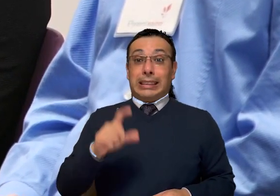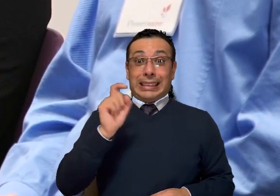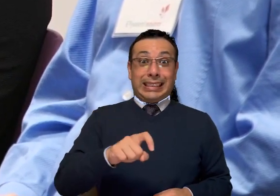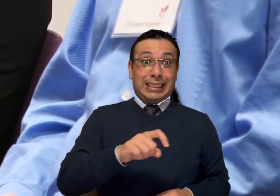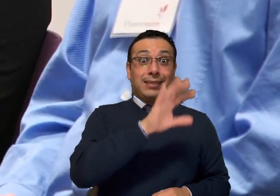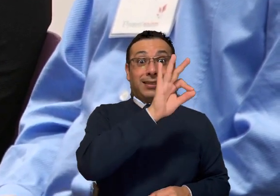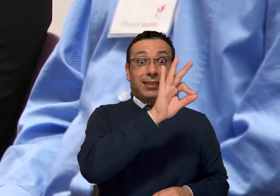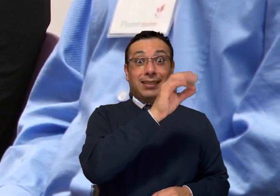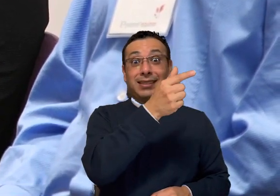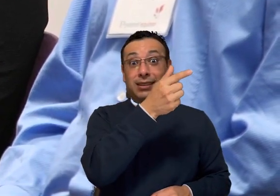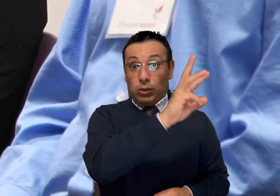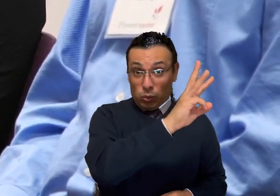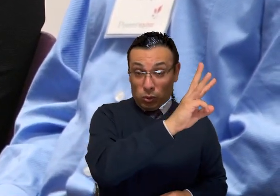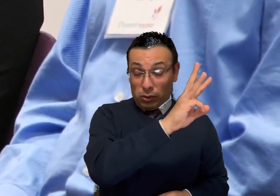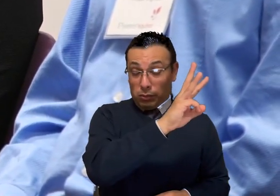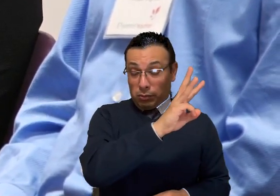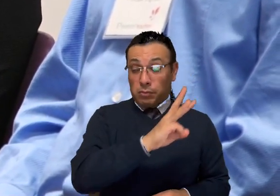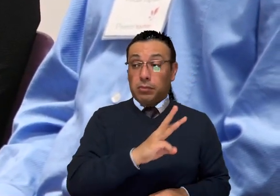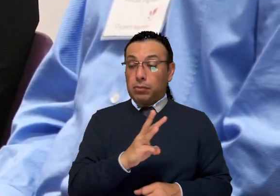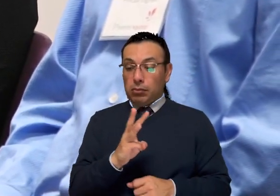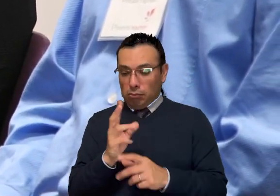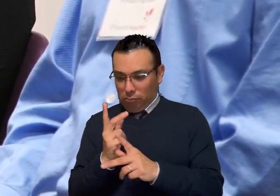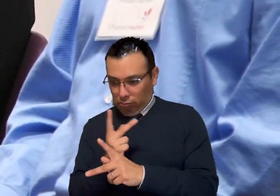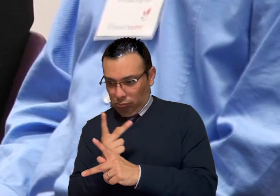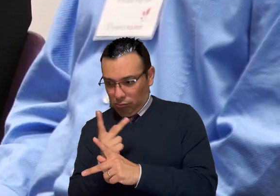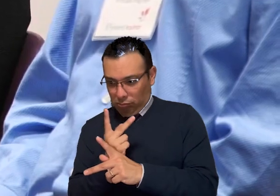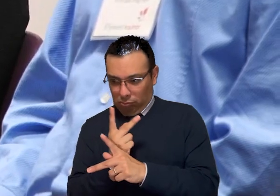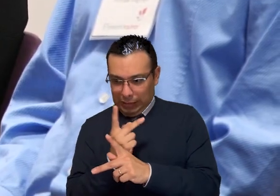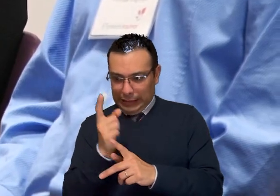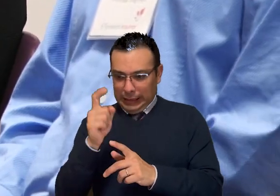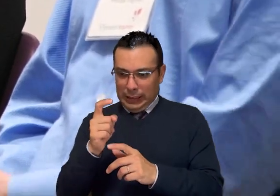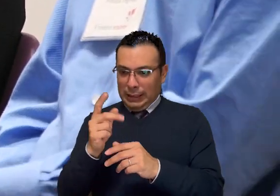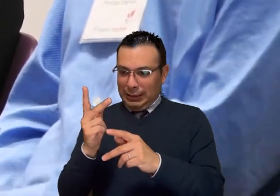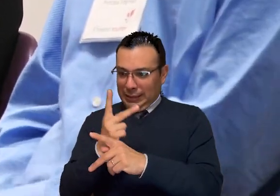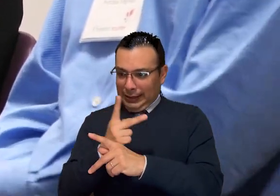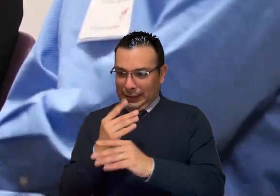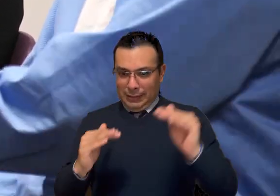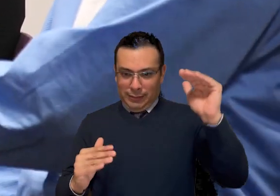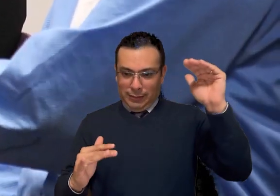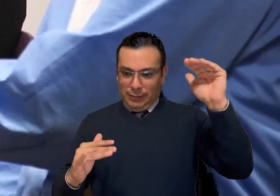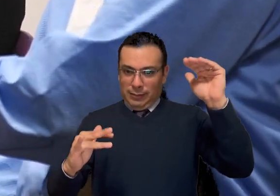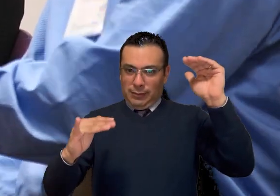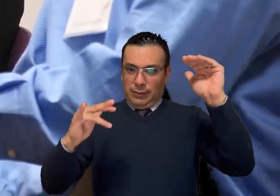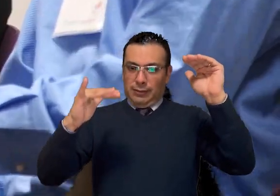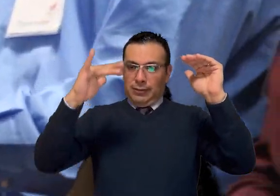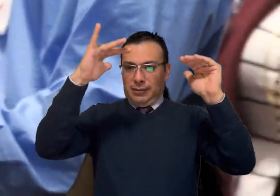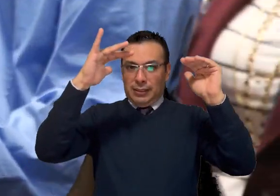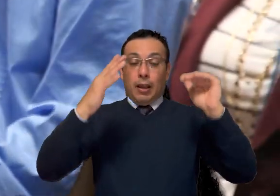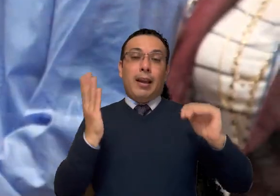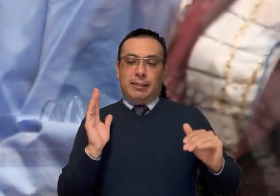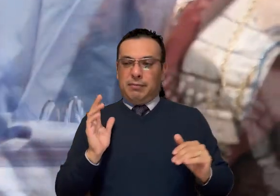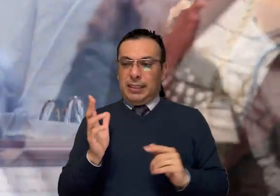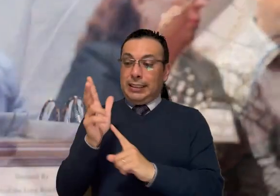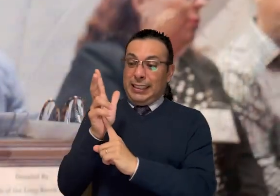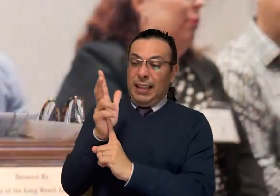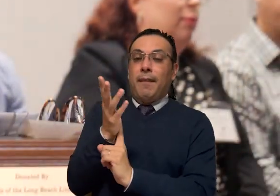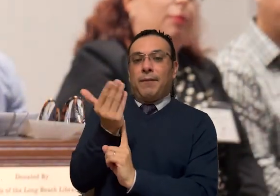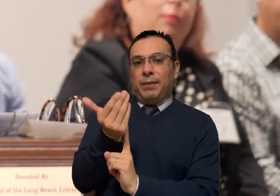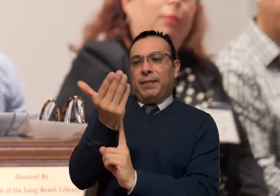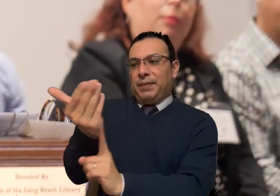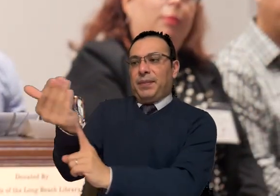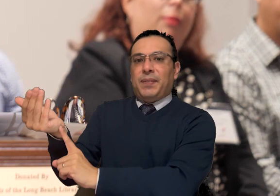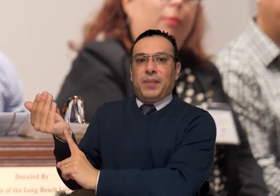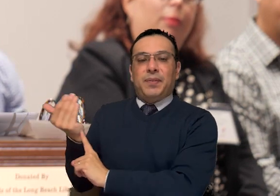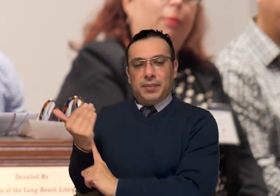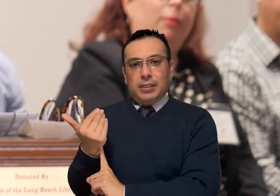that number. But yeah, ours are 15 megawatts each. And continuing this questioner, when will